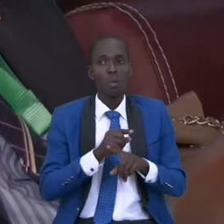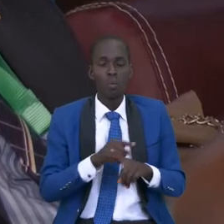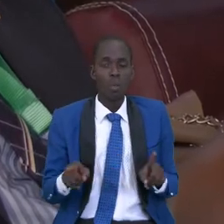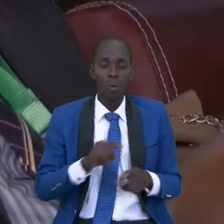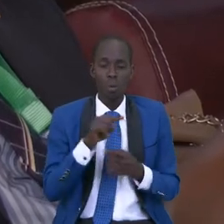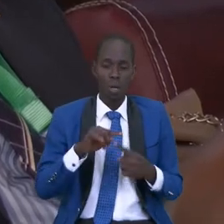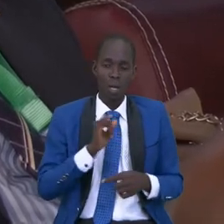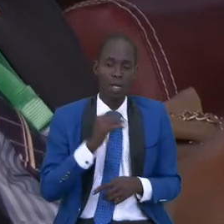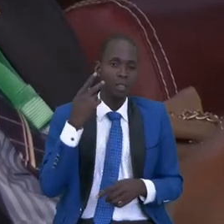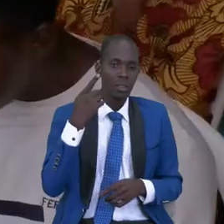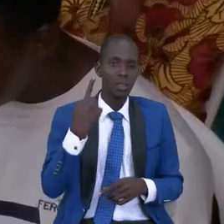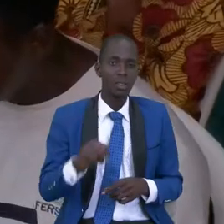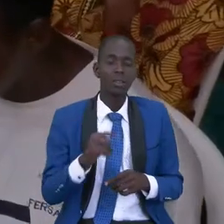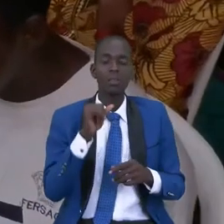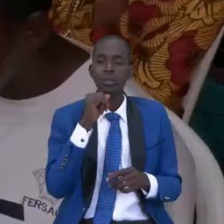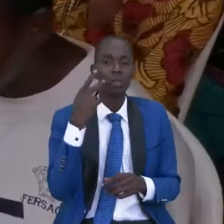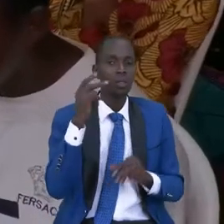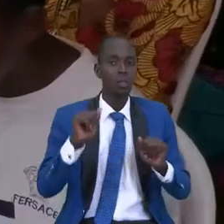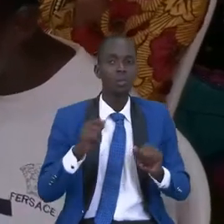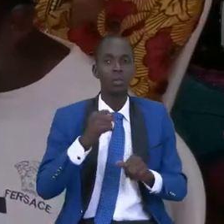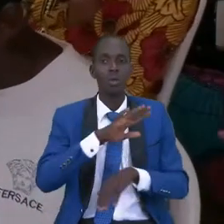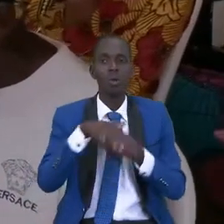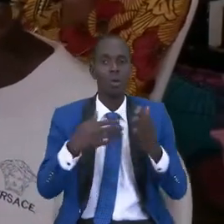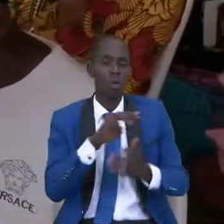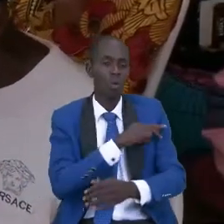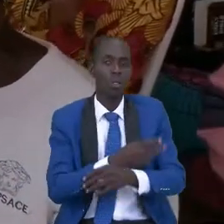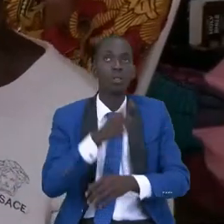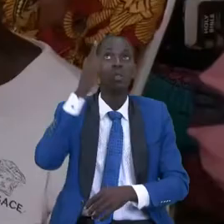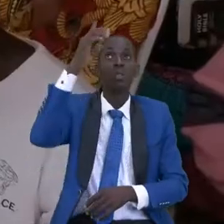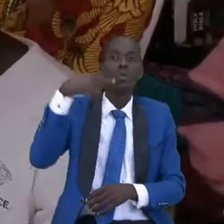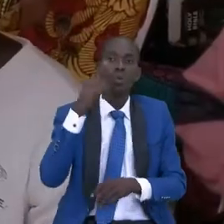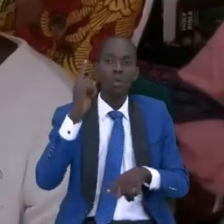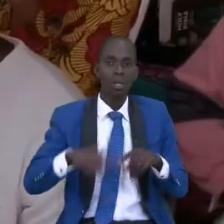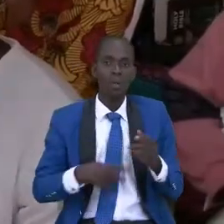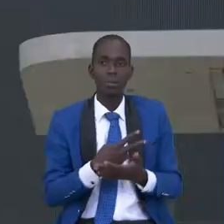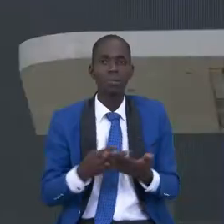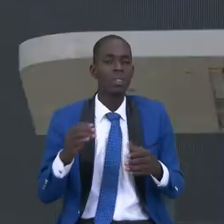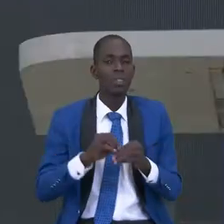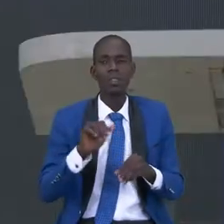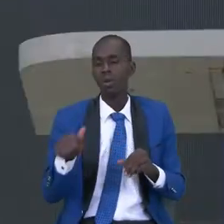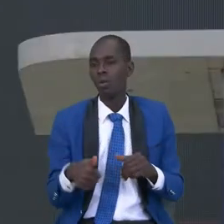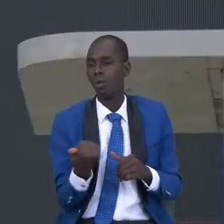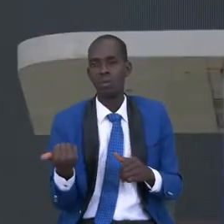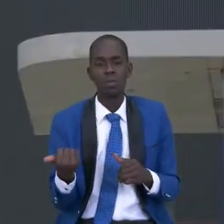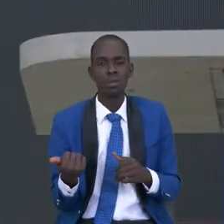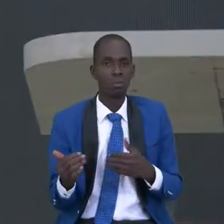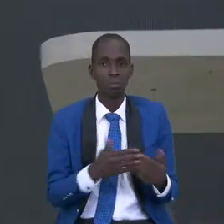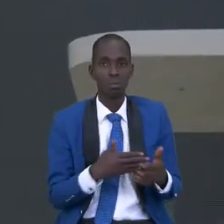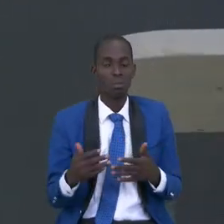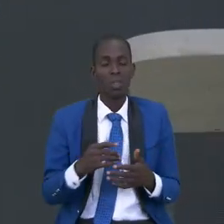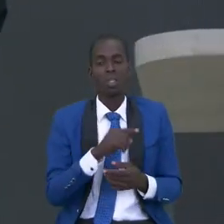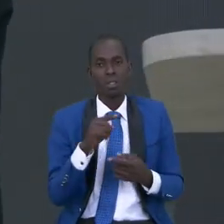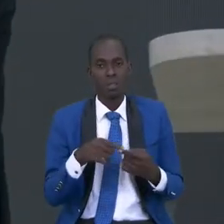Almighty God who cannot fail in any situation, Lord, I believe. When